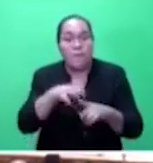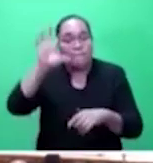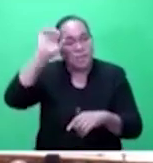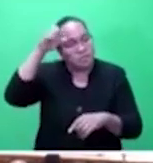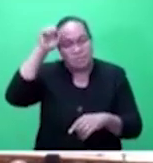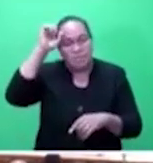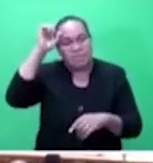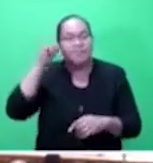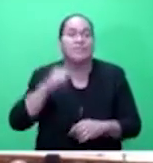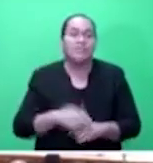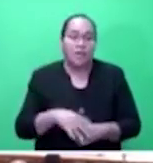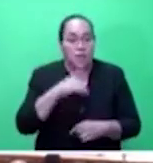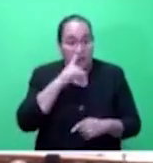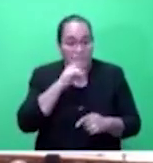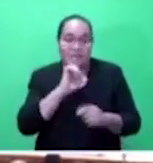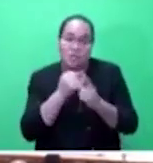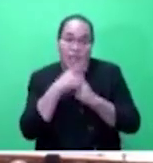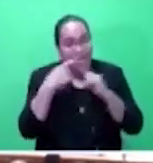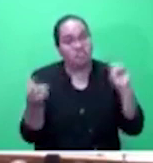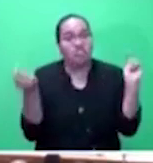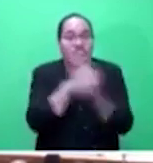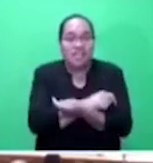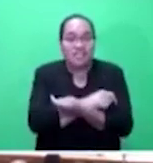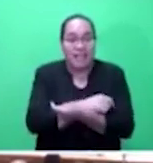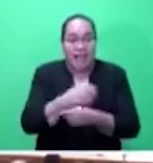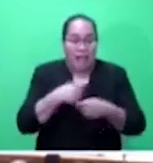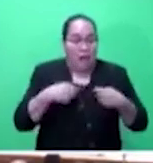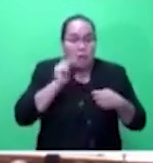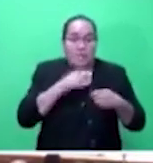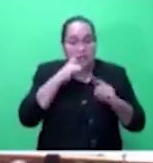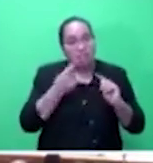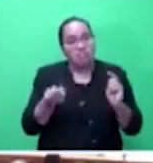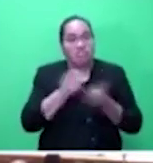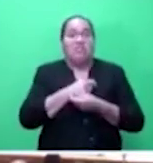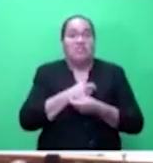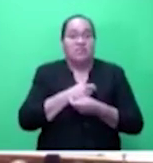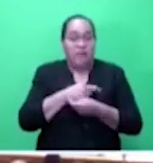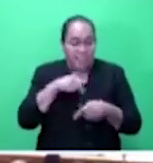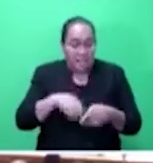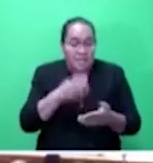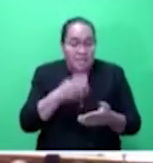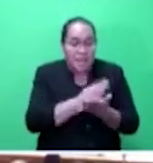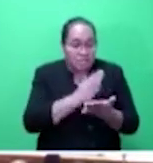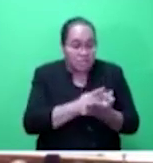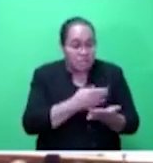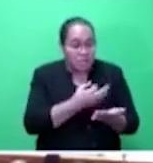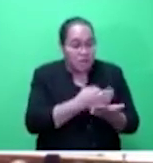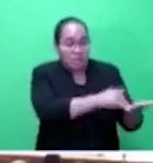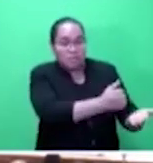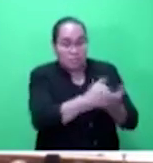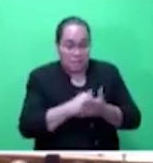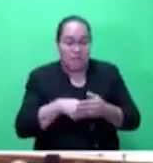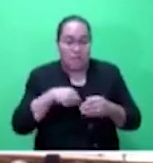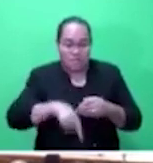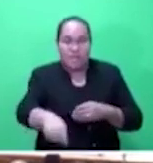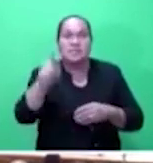that the situation could dramatically change and our needs could dramatically shift as this budget holds us over to the end of this